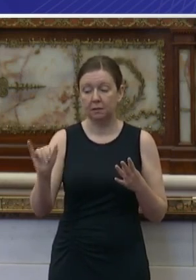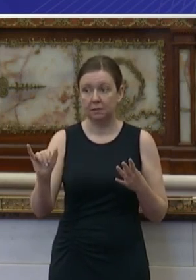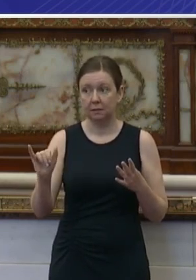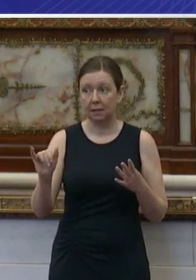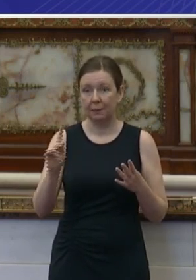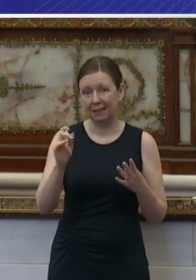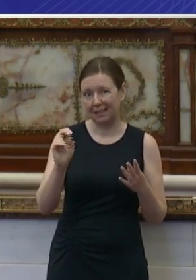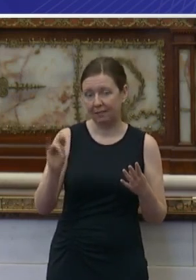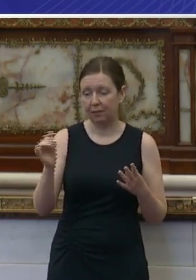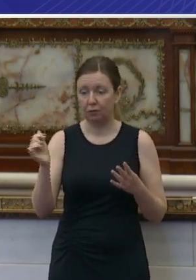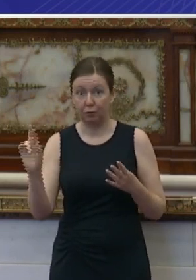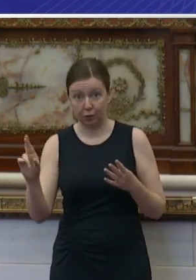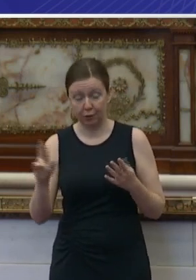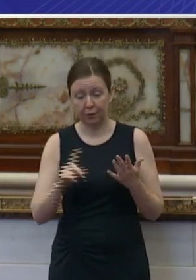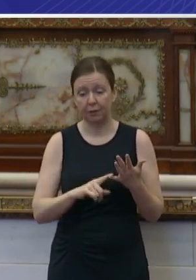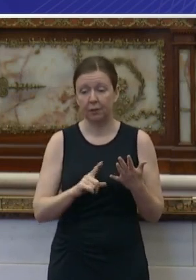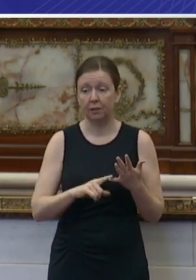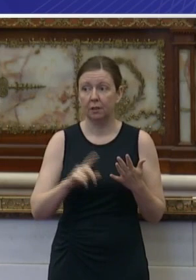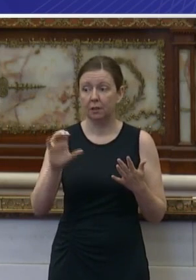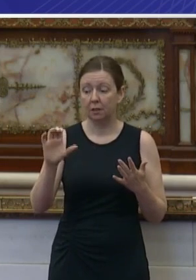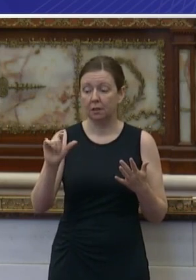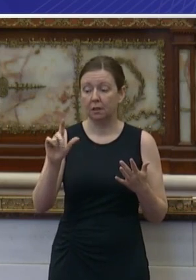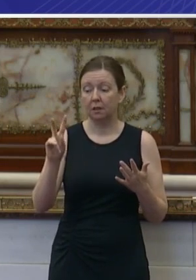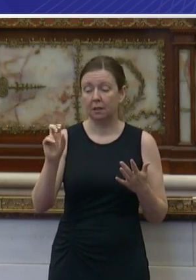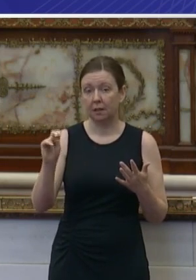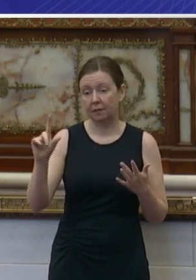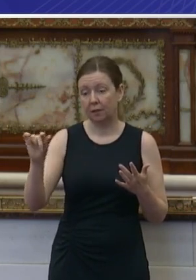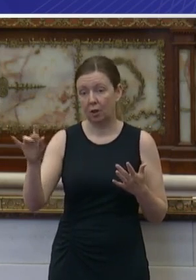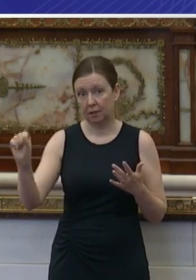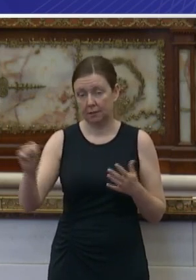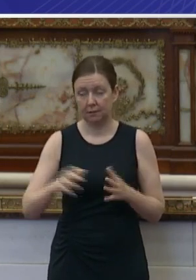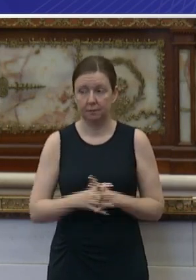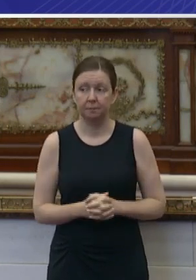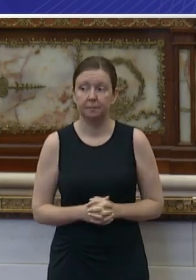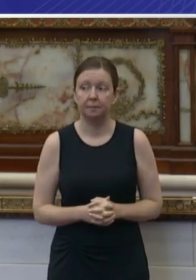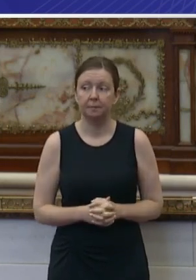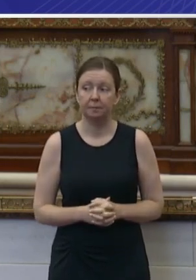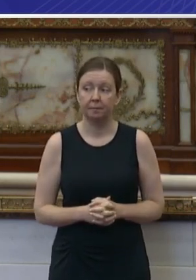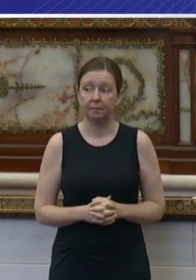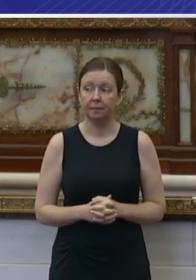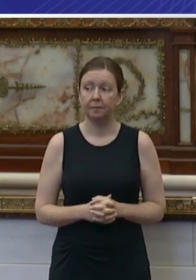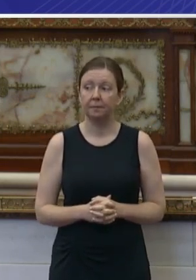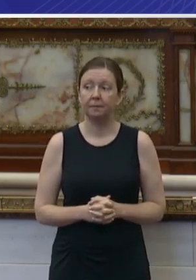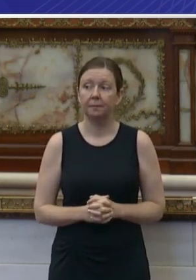Kevin Fuller, and Calvin Wongus.